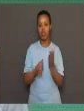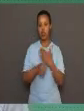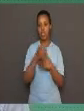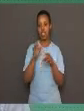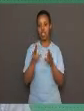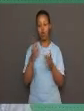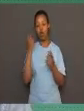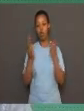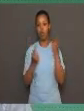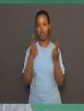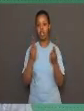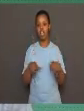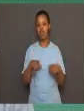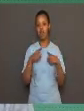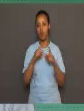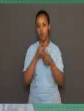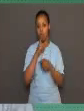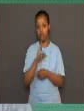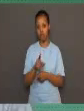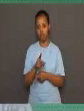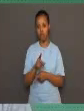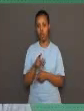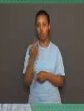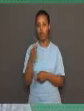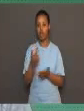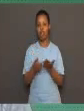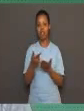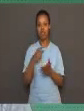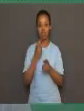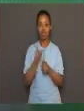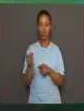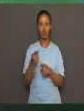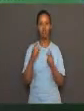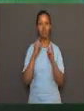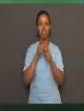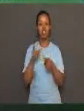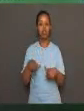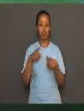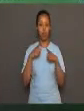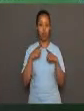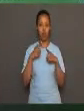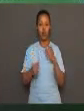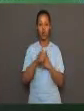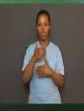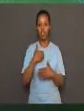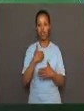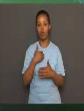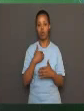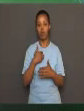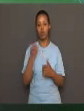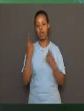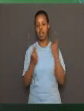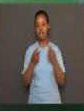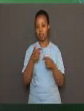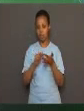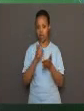stimulus occurs after a harmful stimulus. In this lesson, we will be